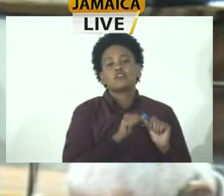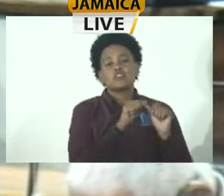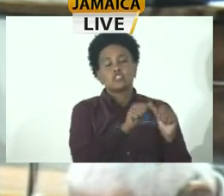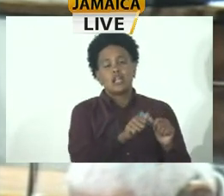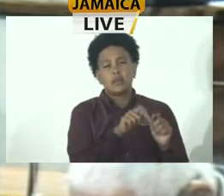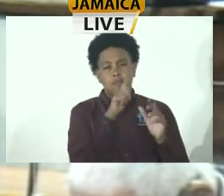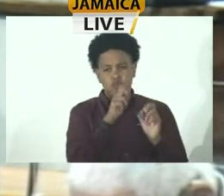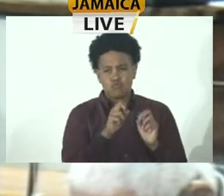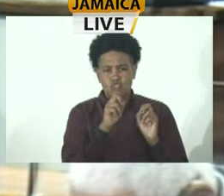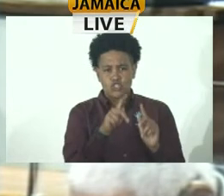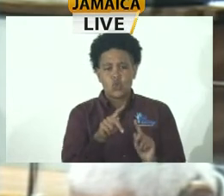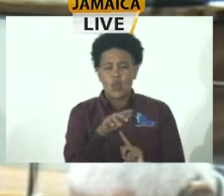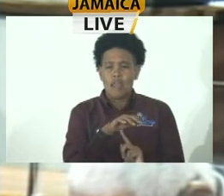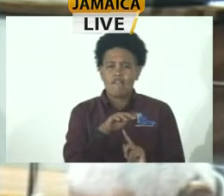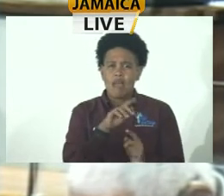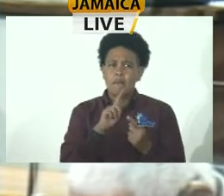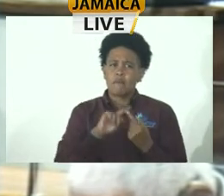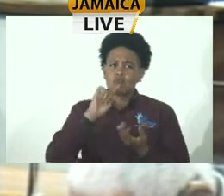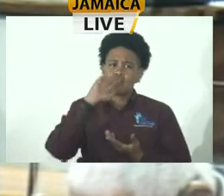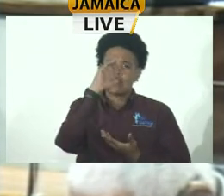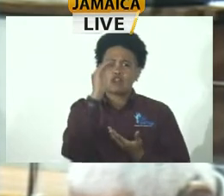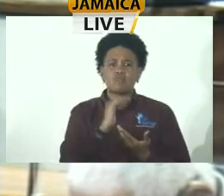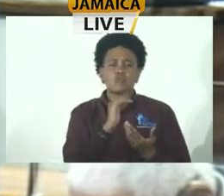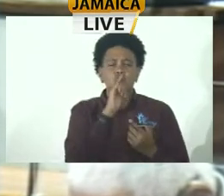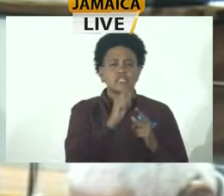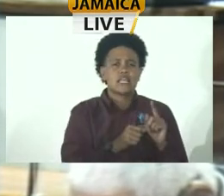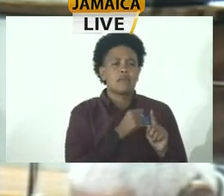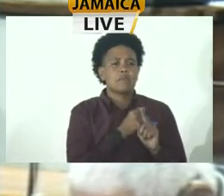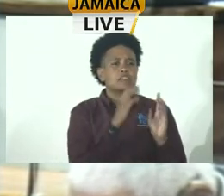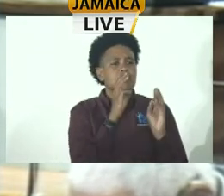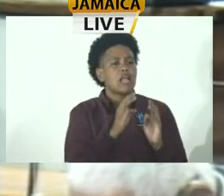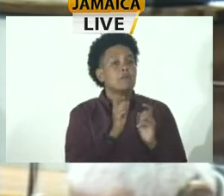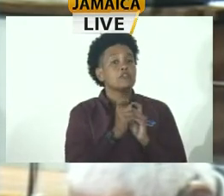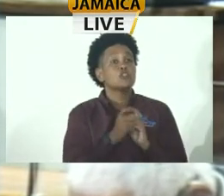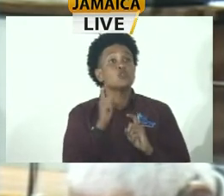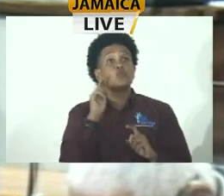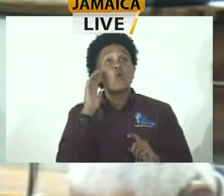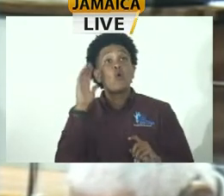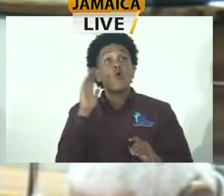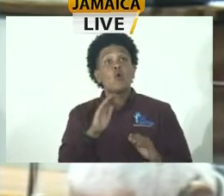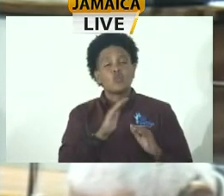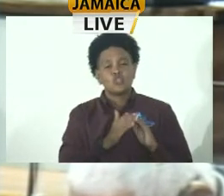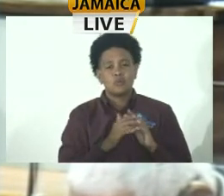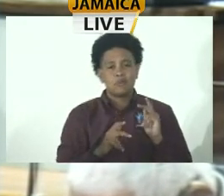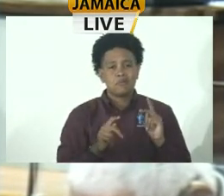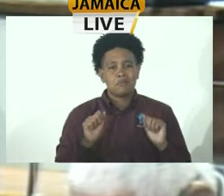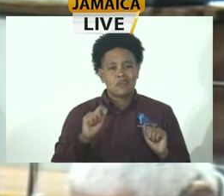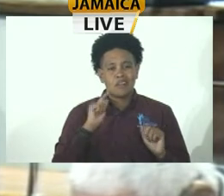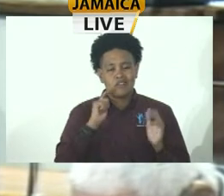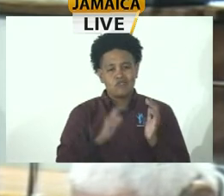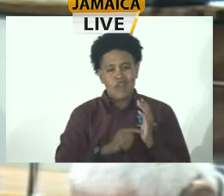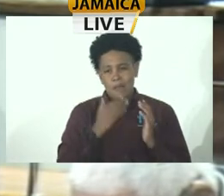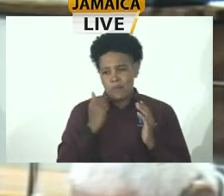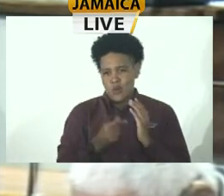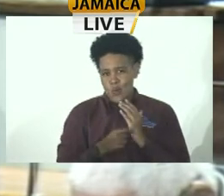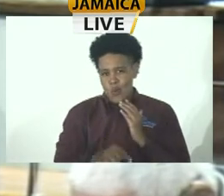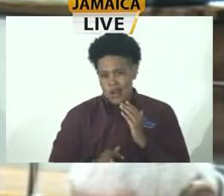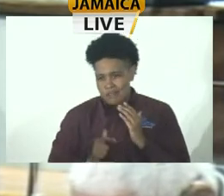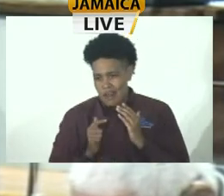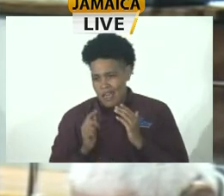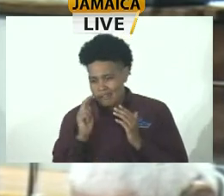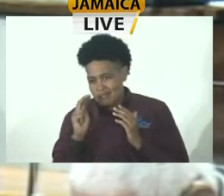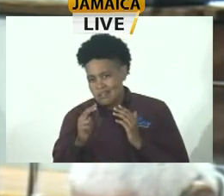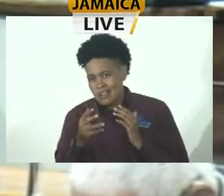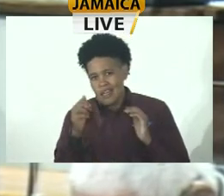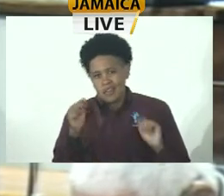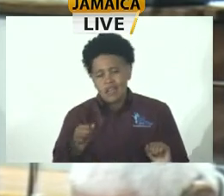restore the environment and to reduce the impacts of climate change so all jamaicans can realize a better quality of life we